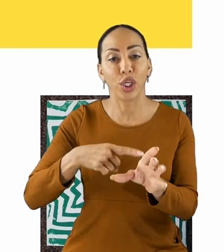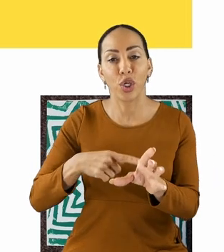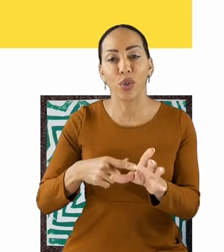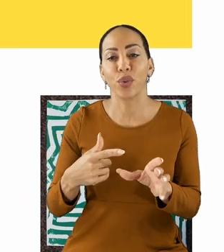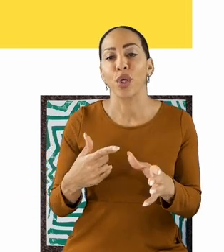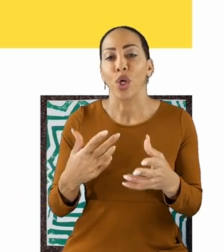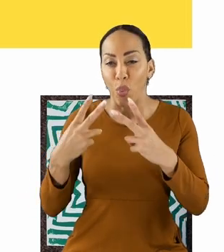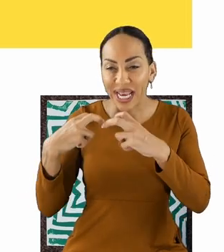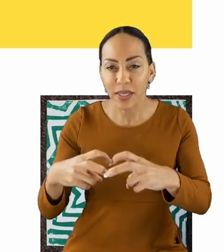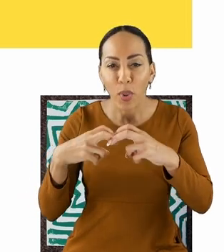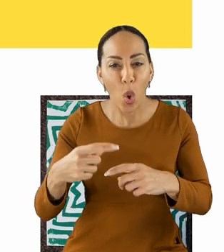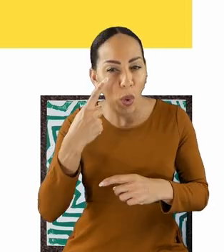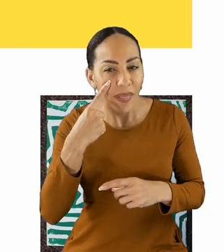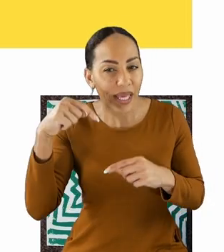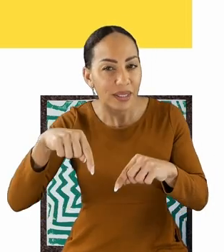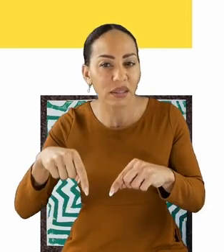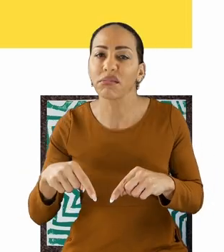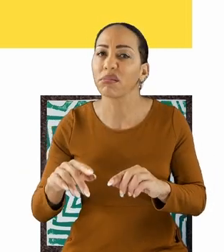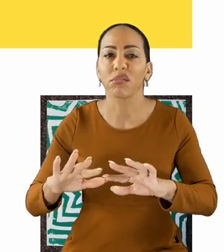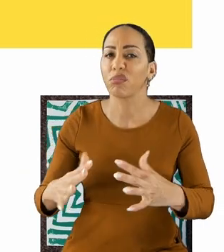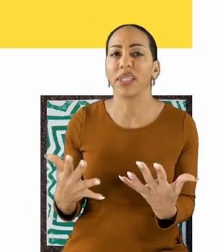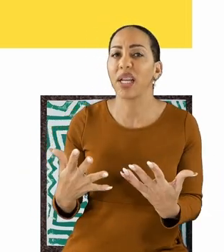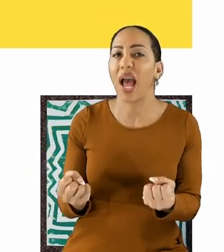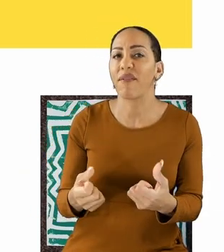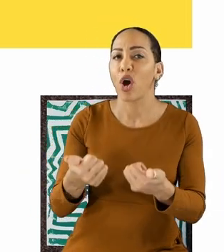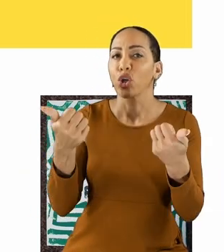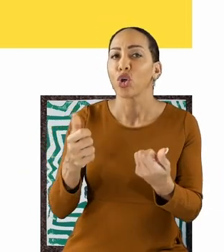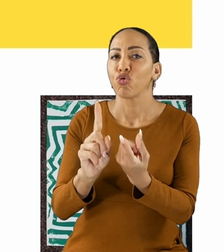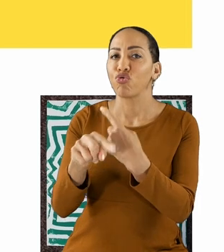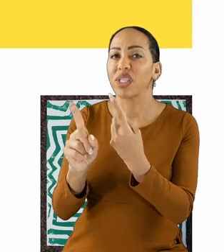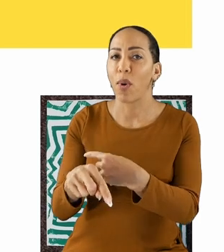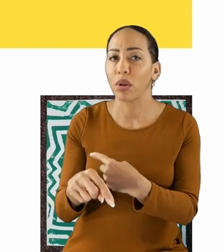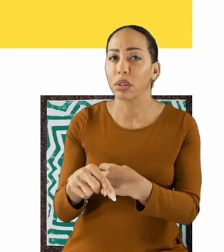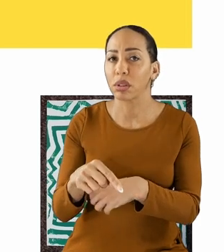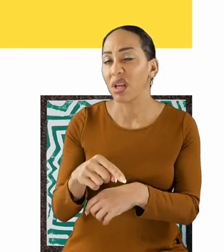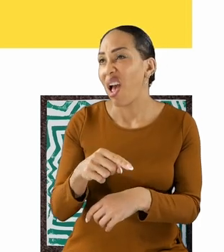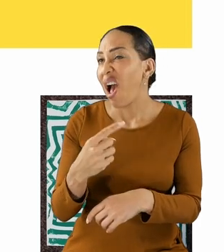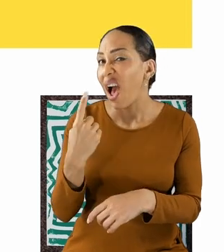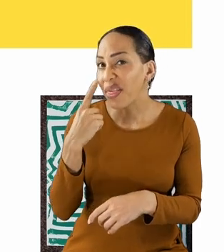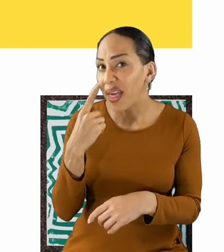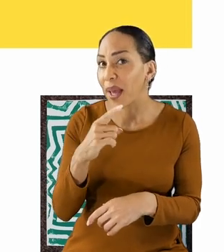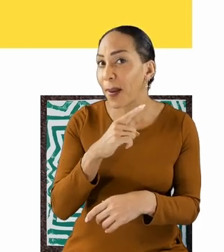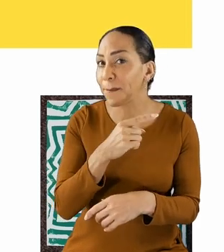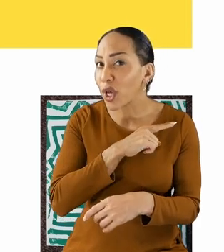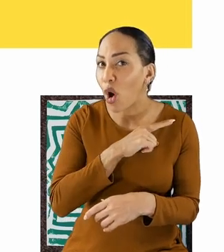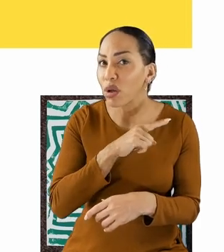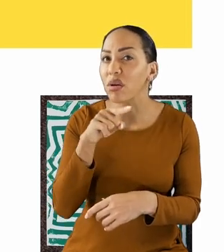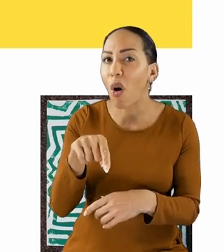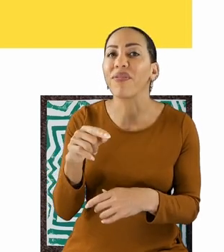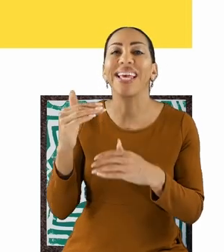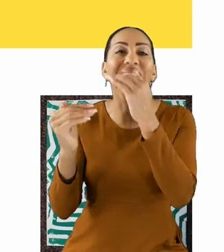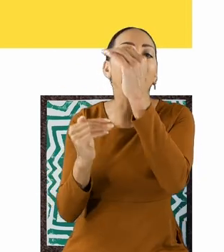disability, childhood and youth. And we had an exploration of this. We didn't get a great response, and I think that's